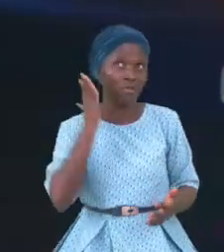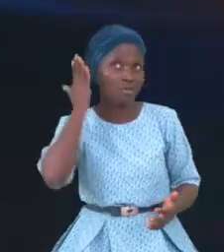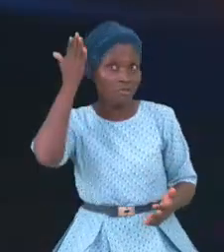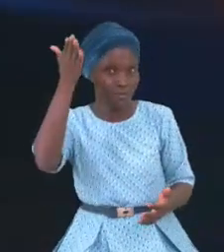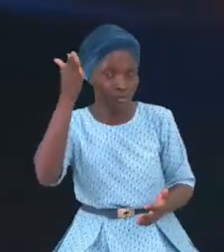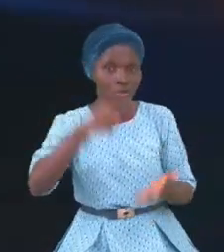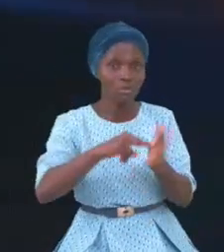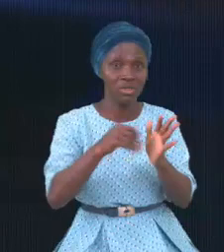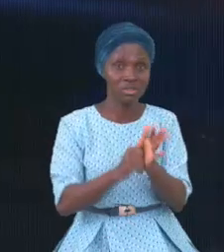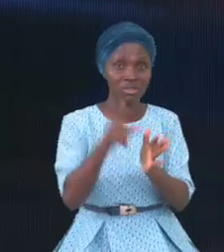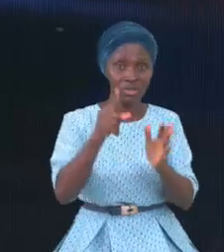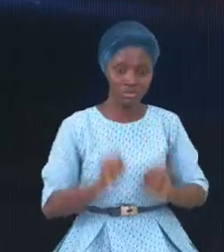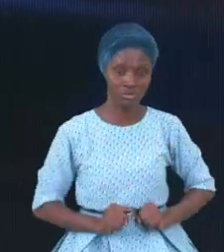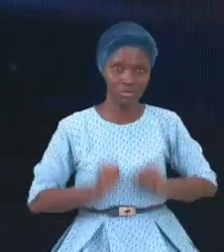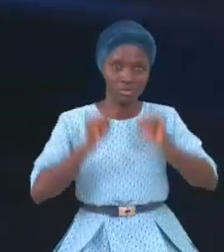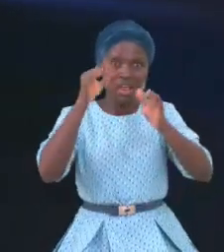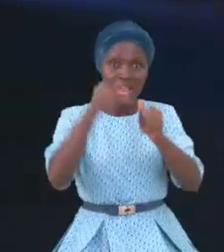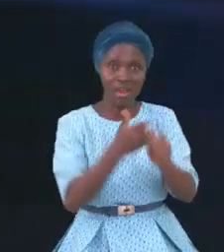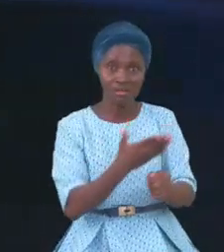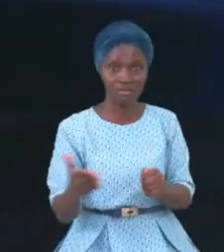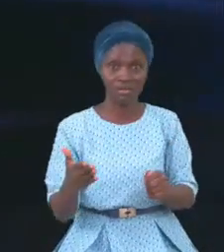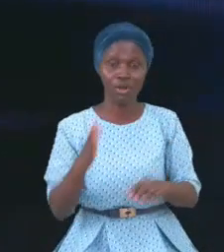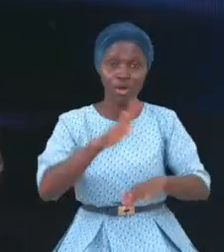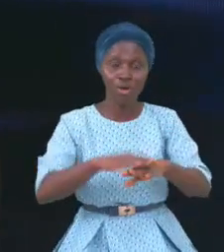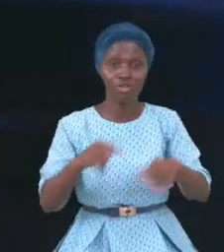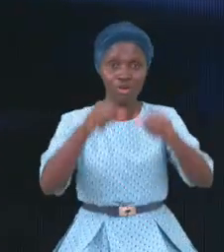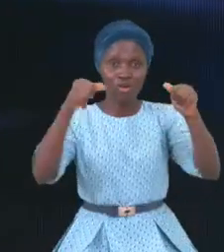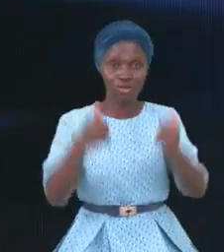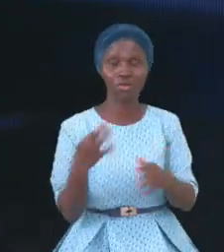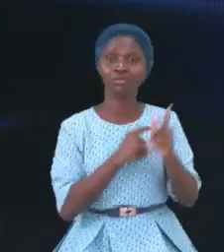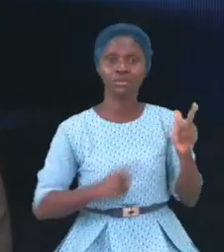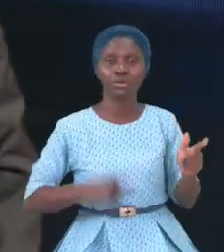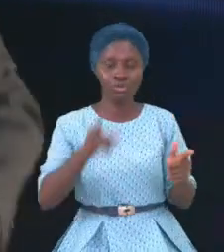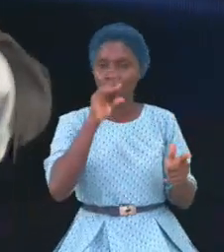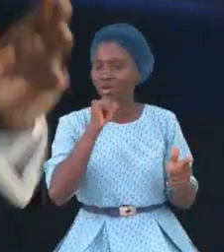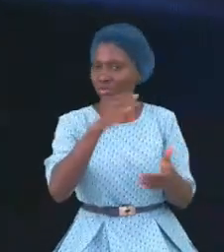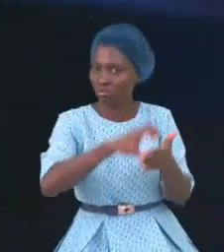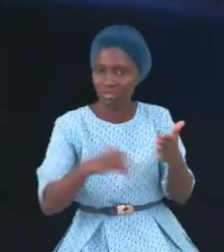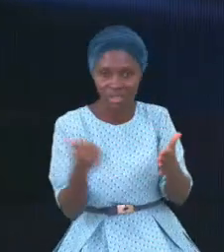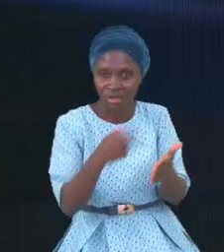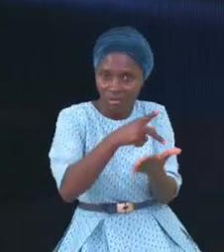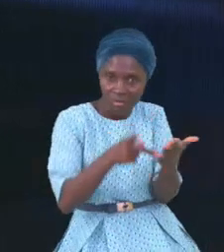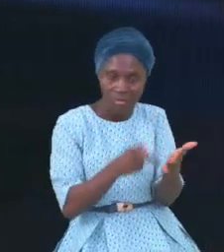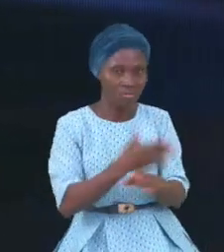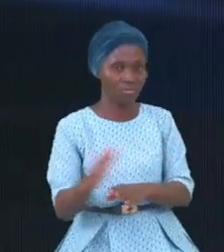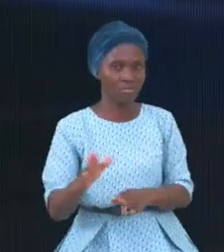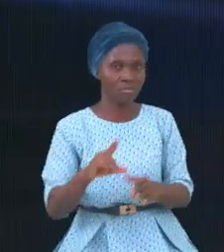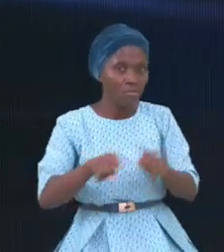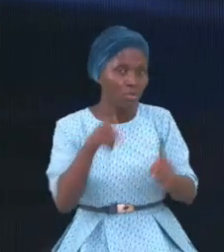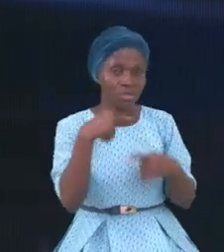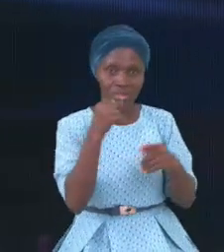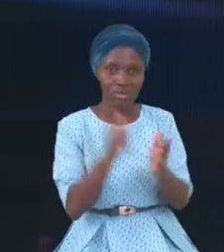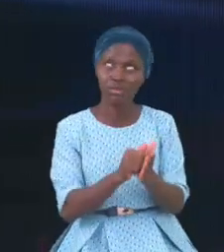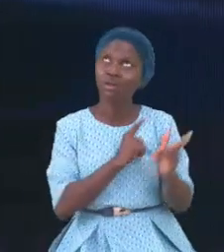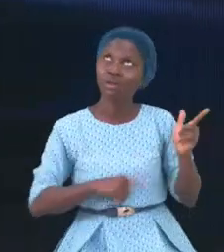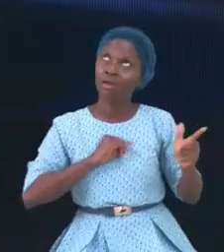on the altar of the Lord, and you are not taking part of that away and say, Lord, I give you my life, but I take